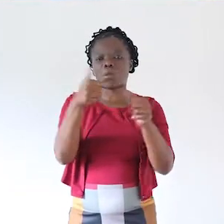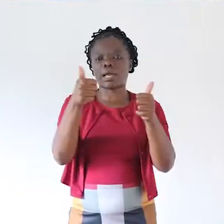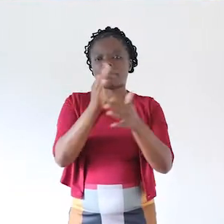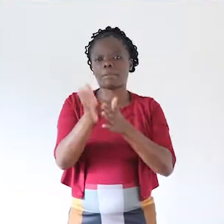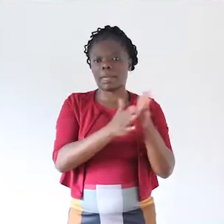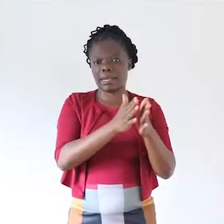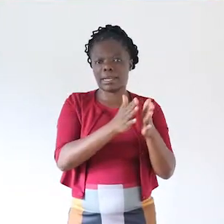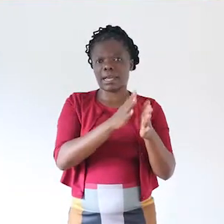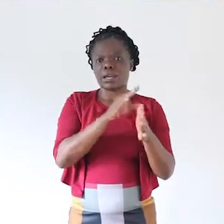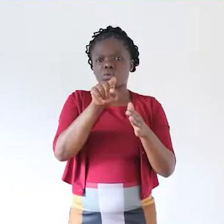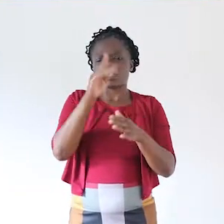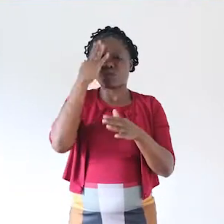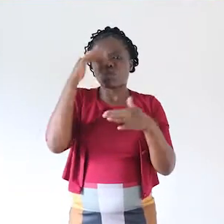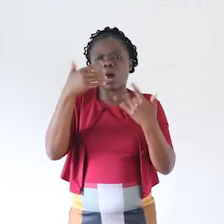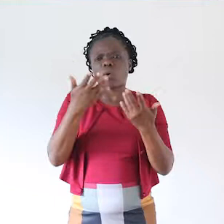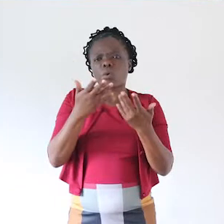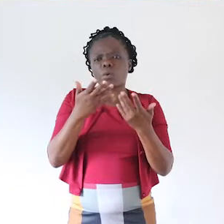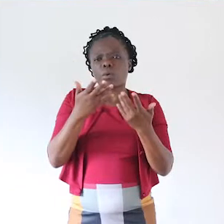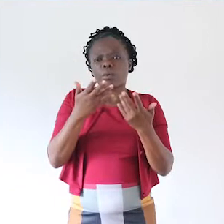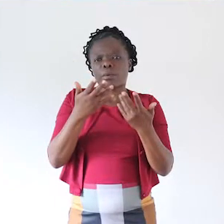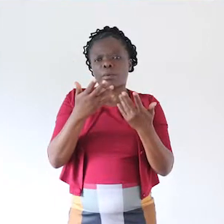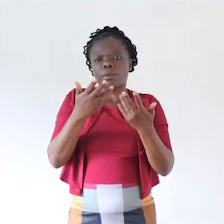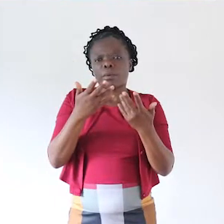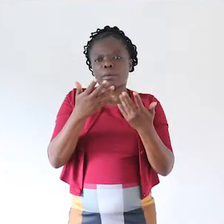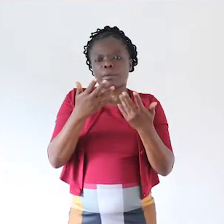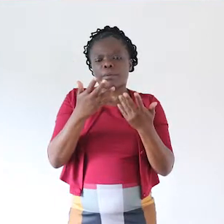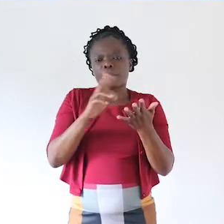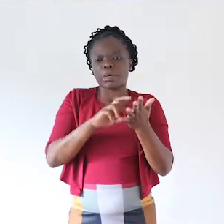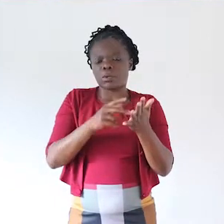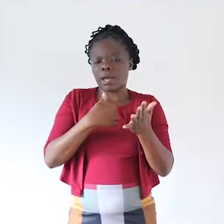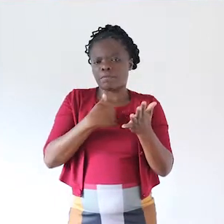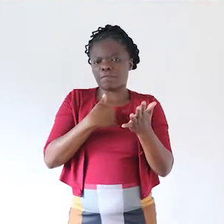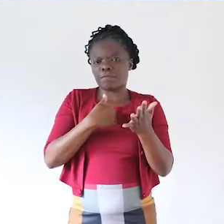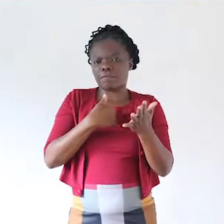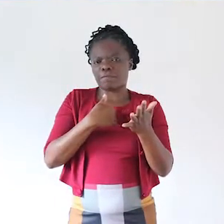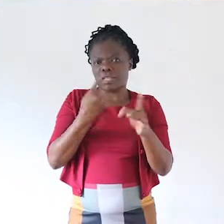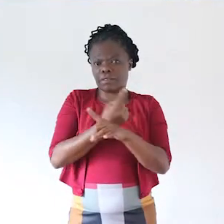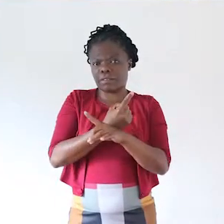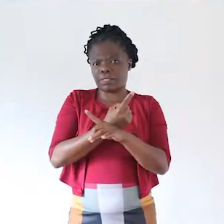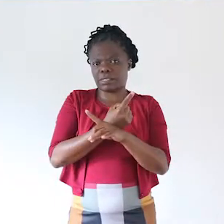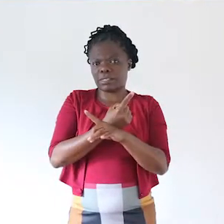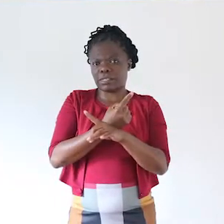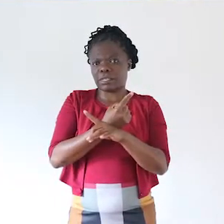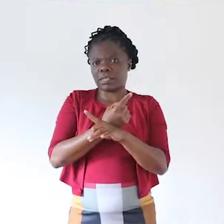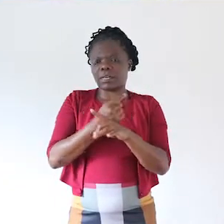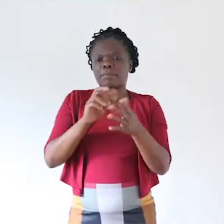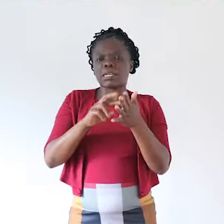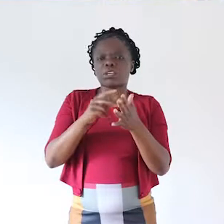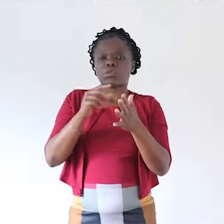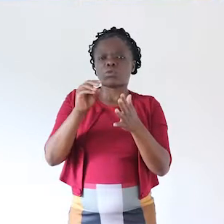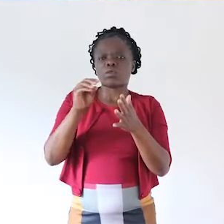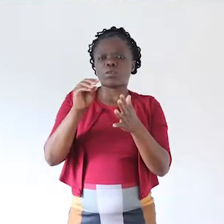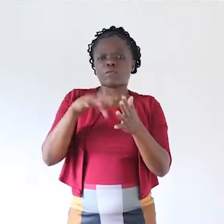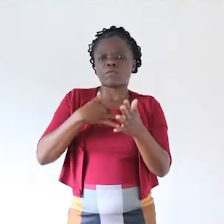prepared. And how will you know? We have just feel this type. What is the difference? What are you feeling on